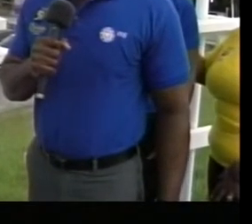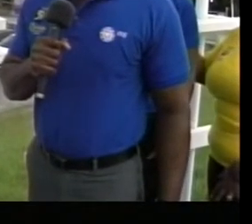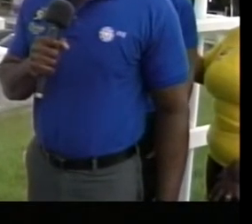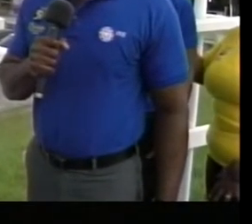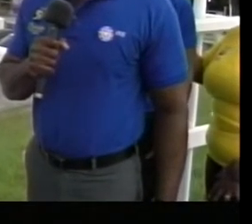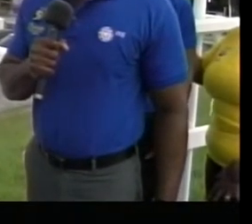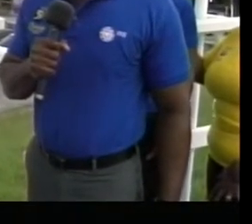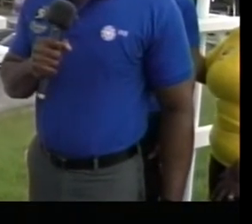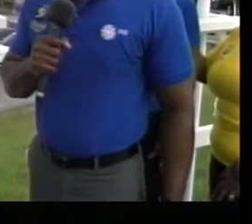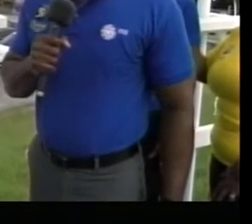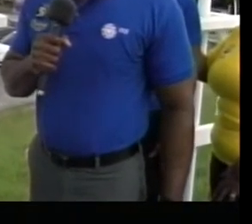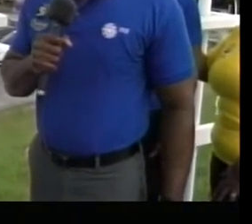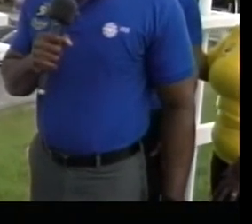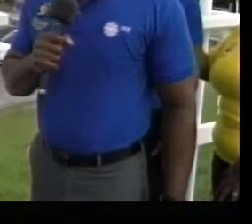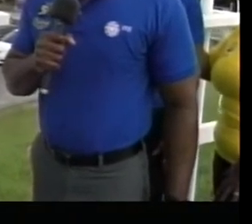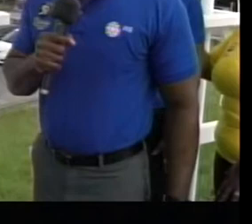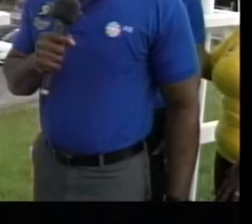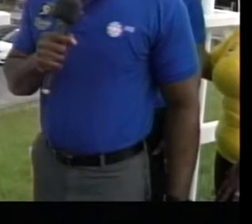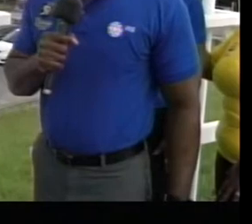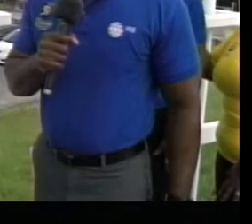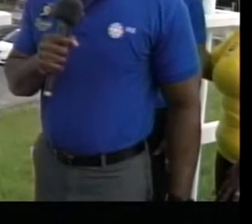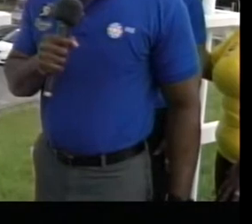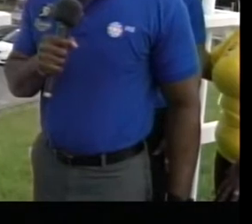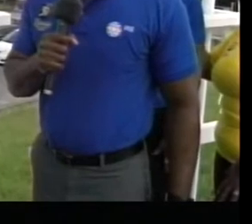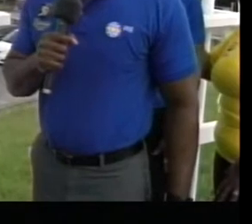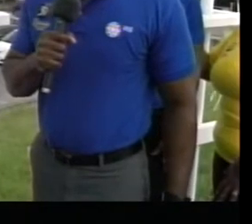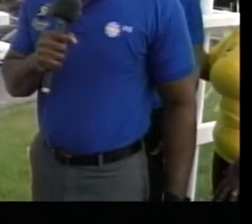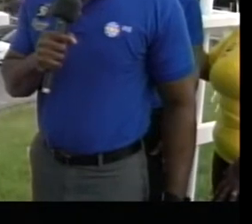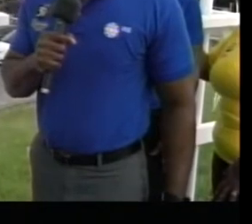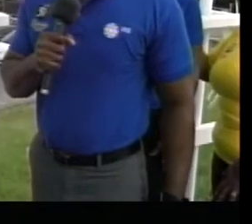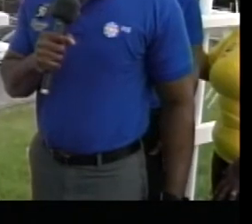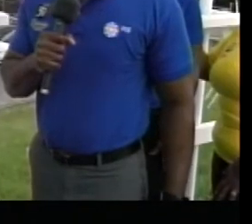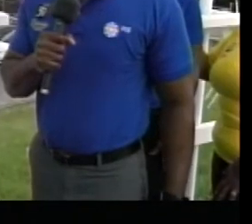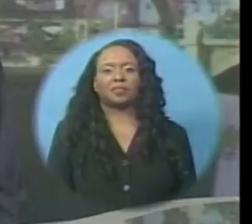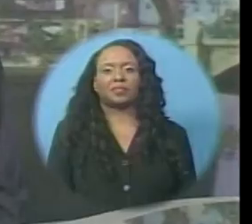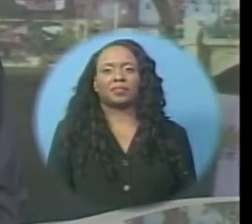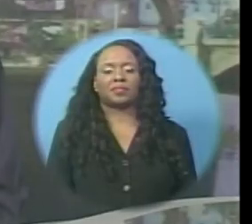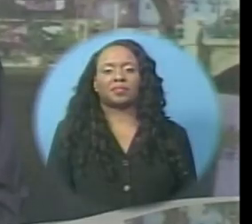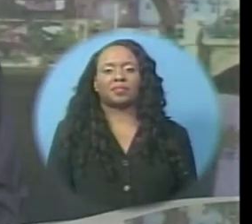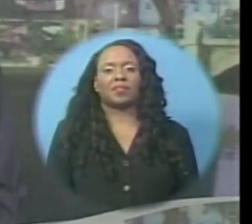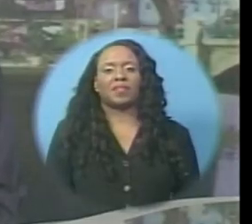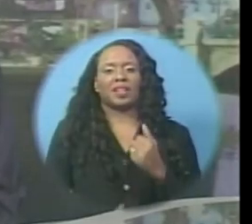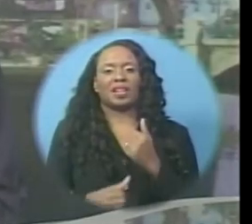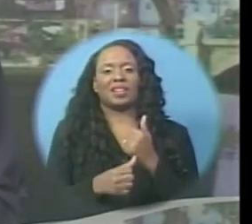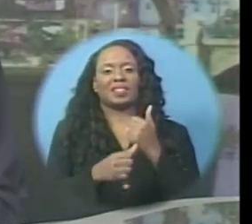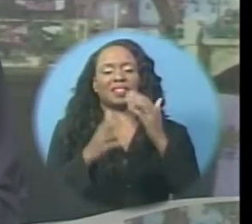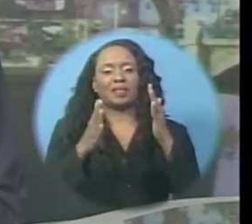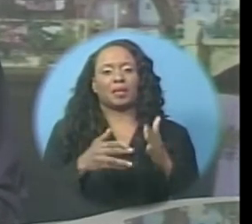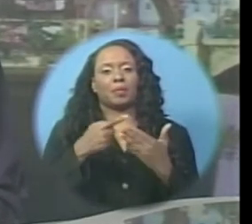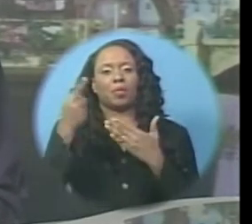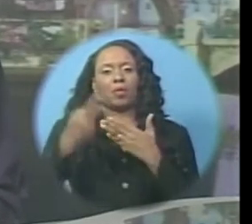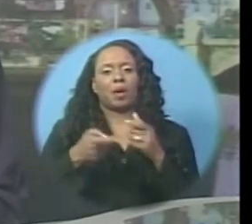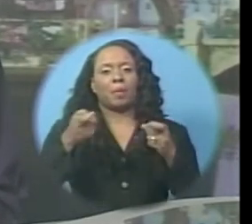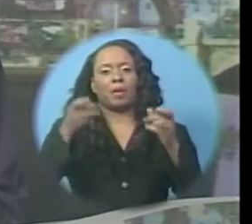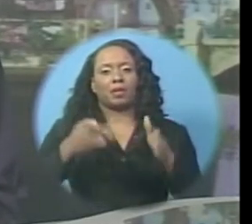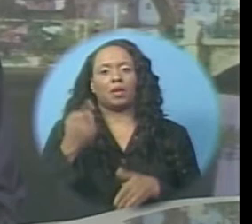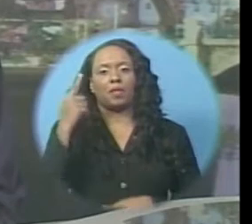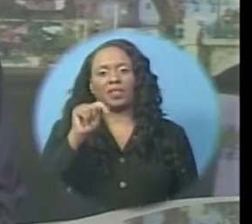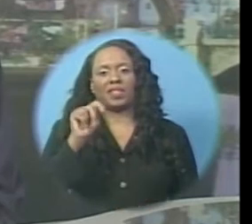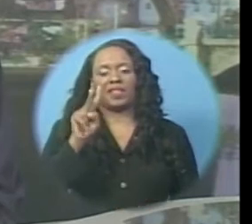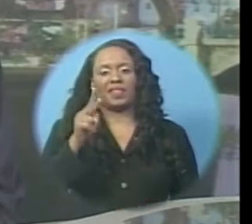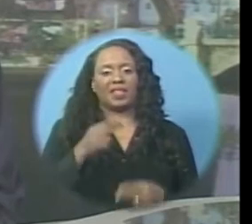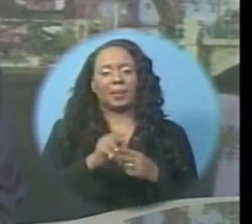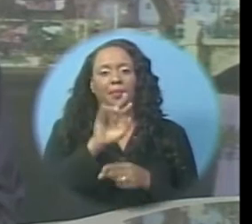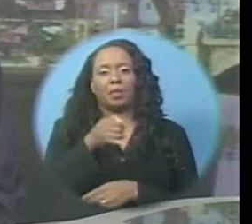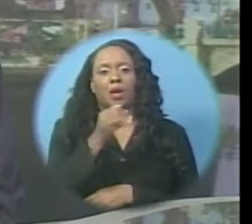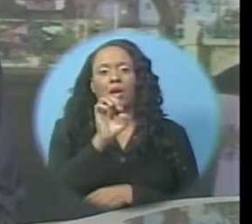own milestone. We look forward to many more, and thank you on behalf of Sol. Assistant Program Manager for TV, Joel